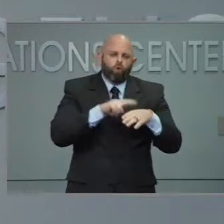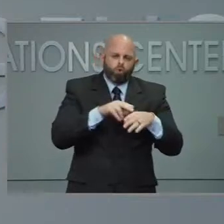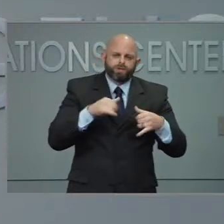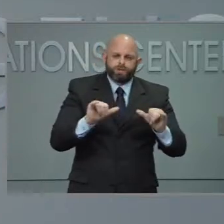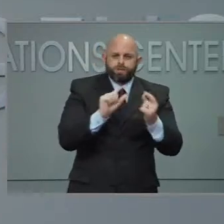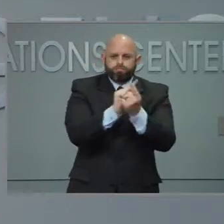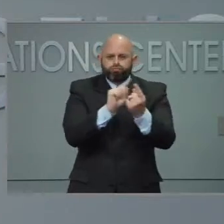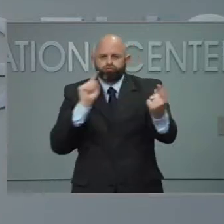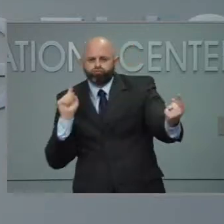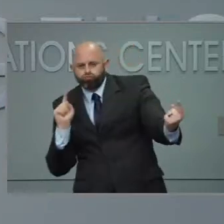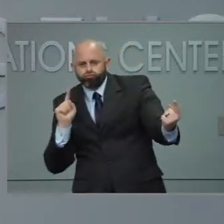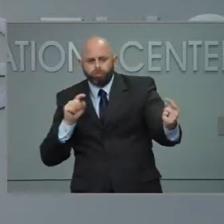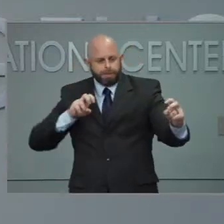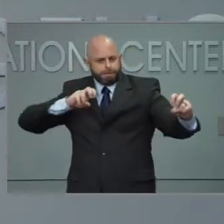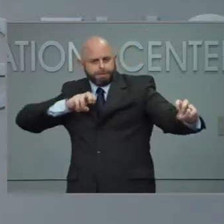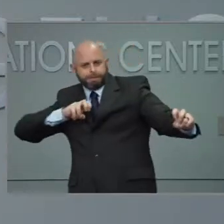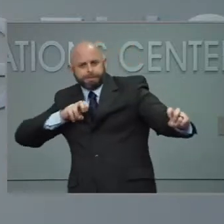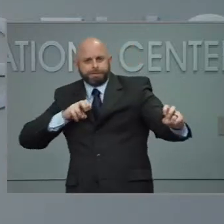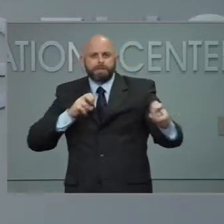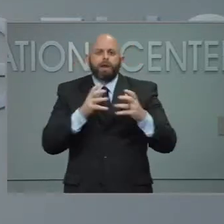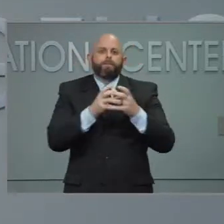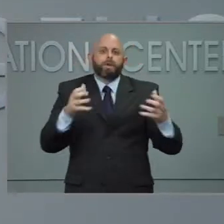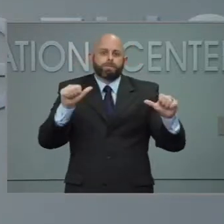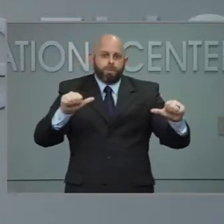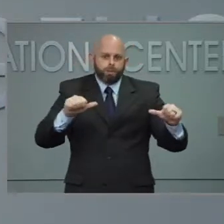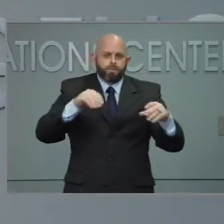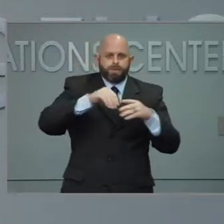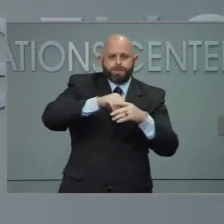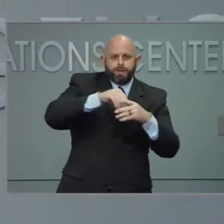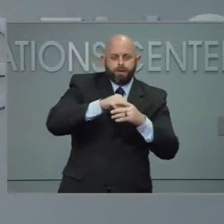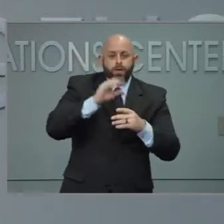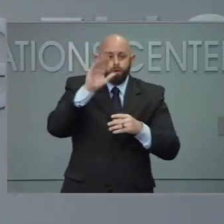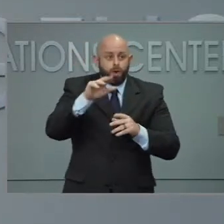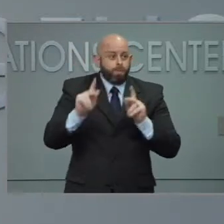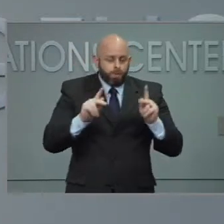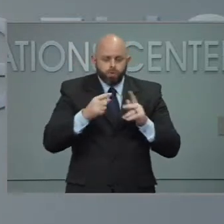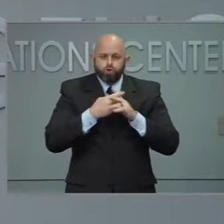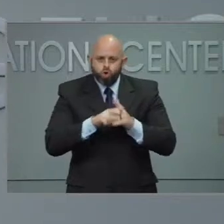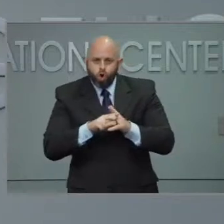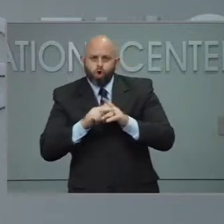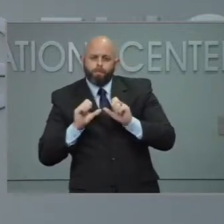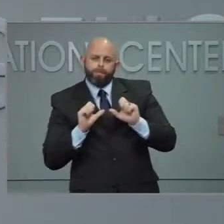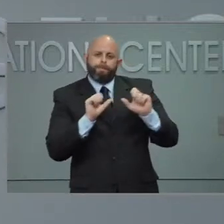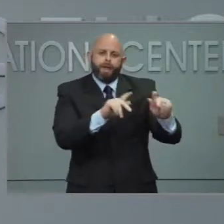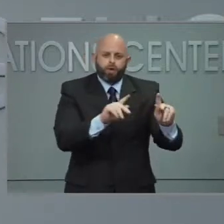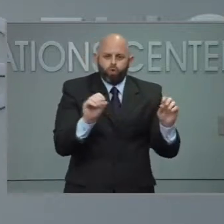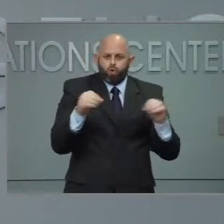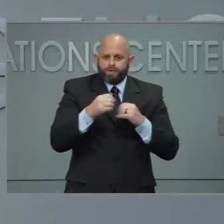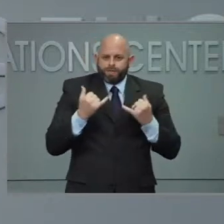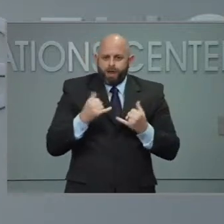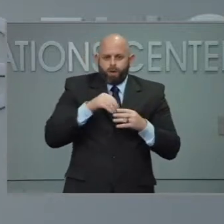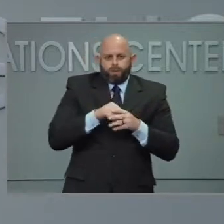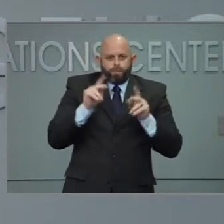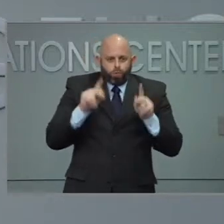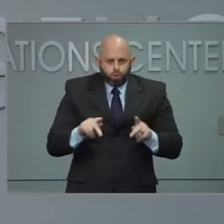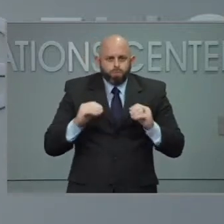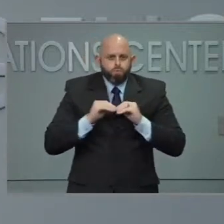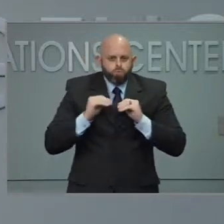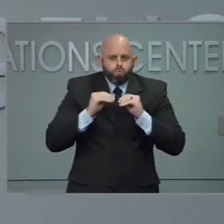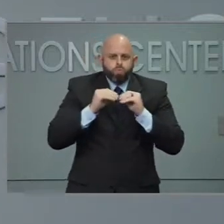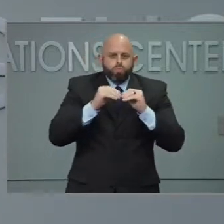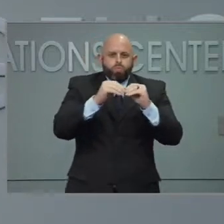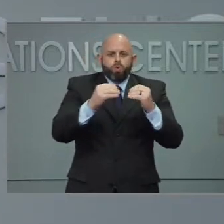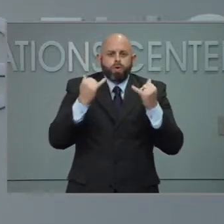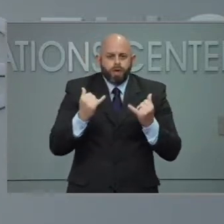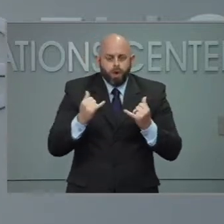the greatest extent possible indoors as well. So I know that folks are starting to transition back to in-person work, but